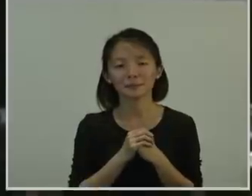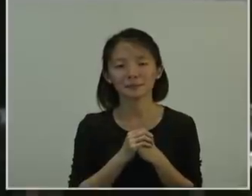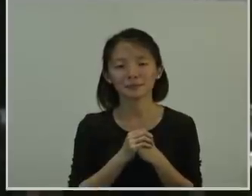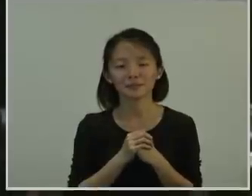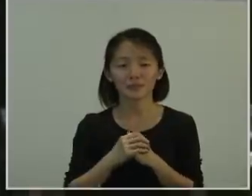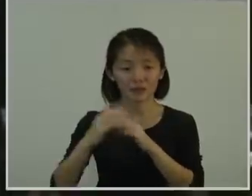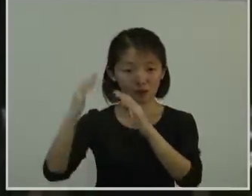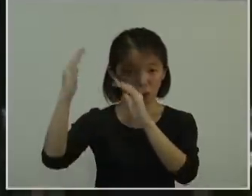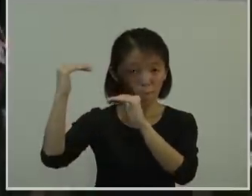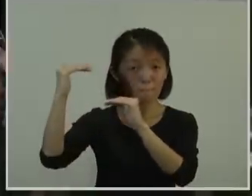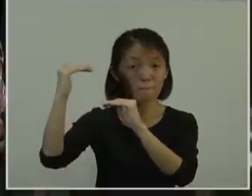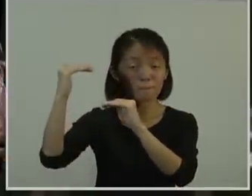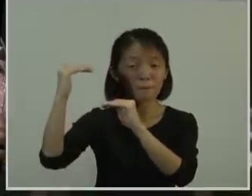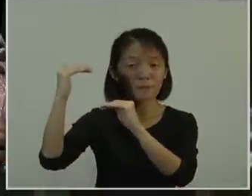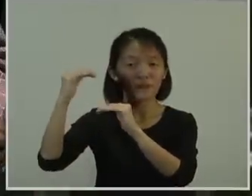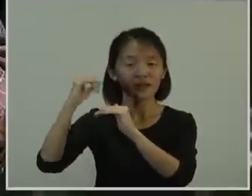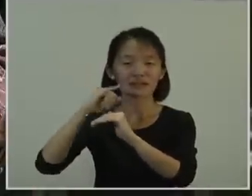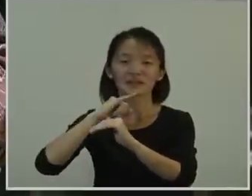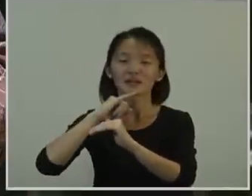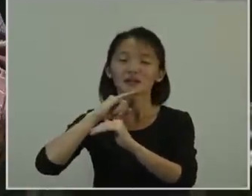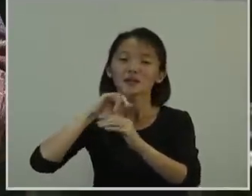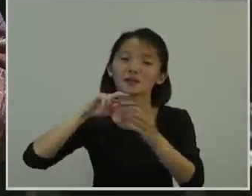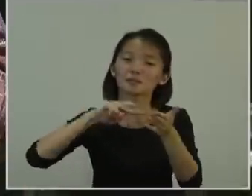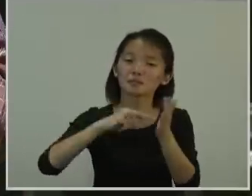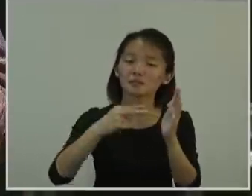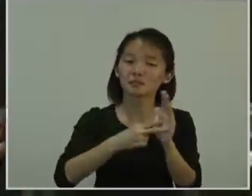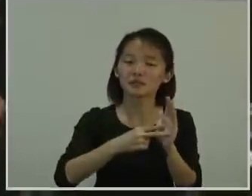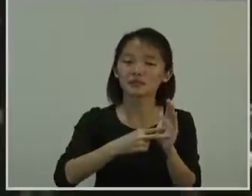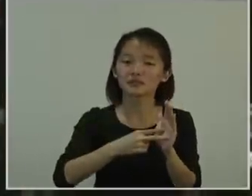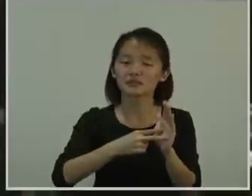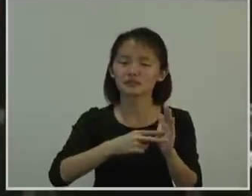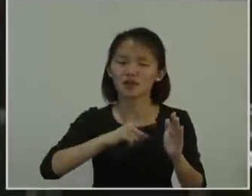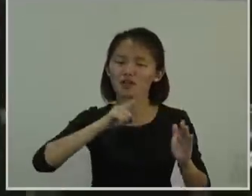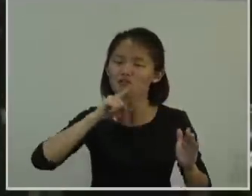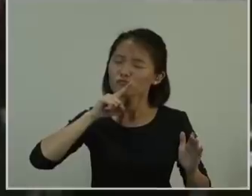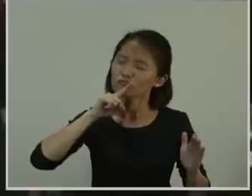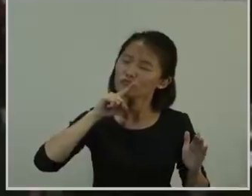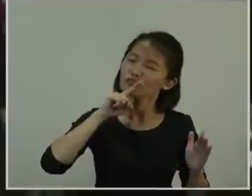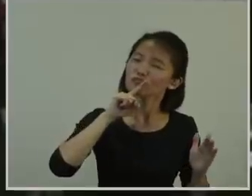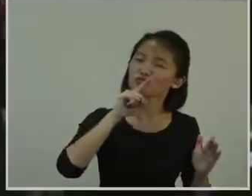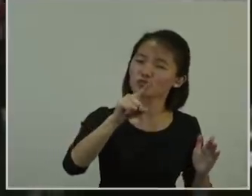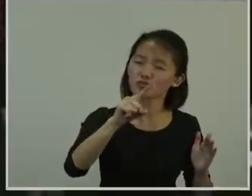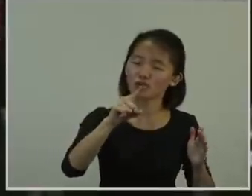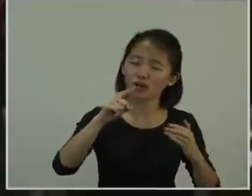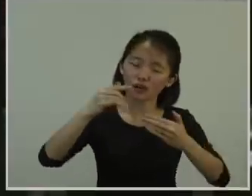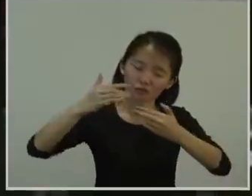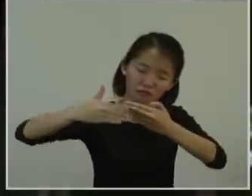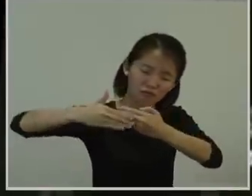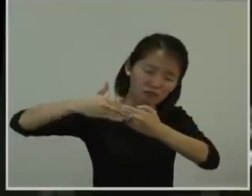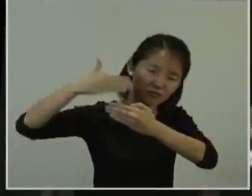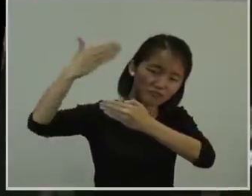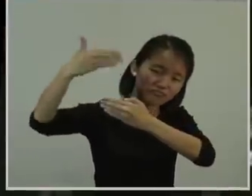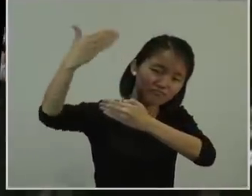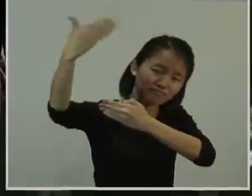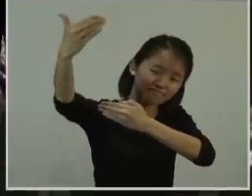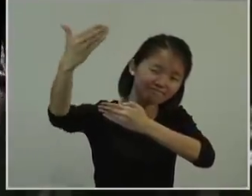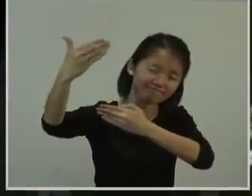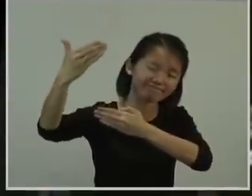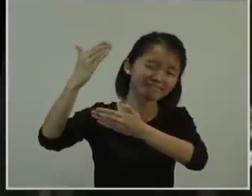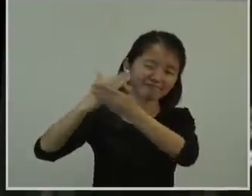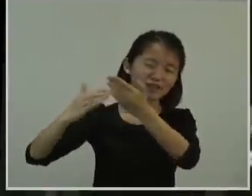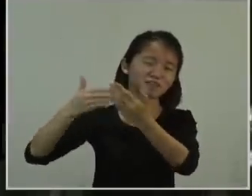Hope is the certainty that there is something good coming your